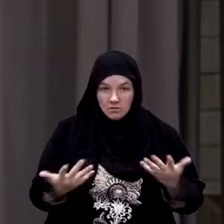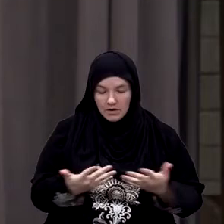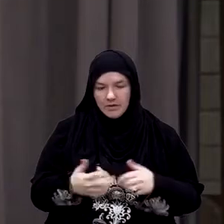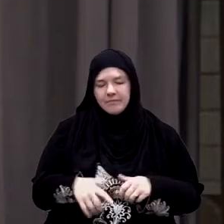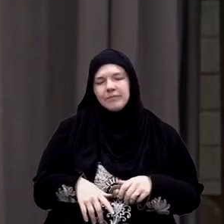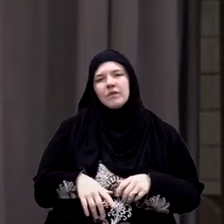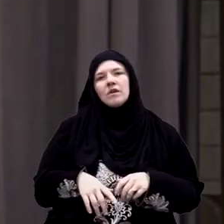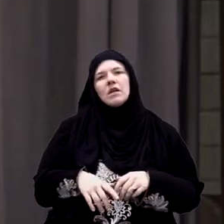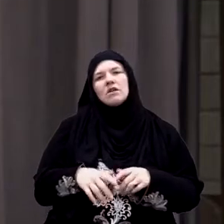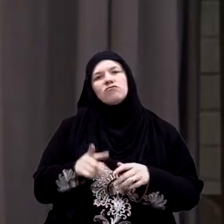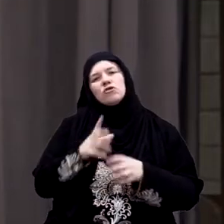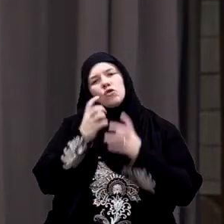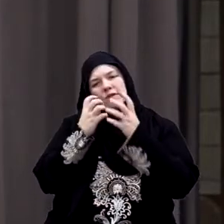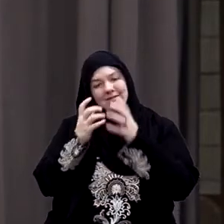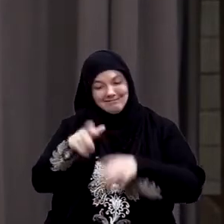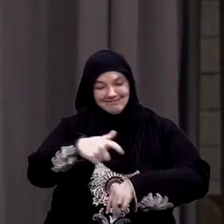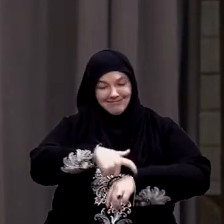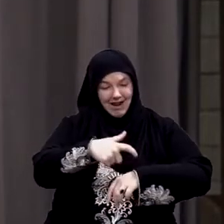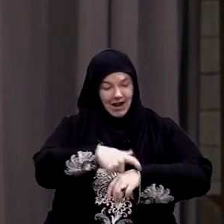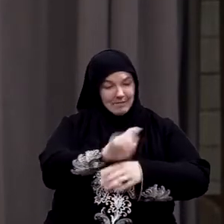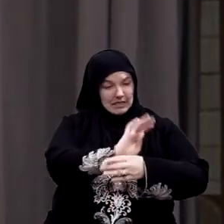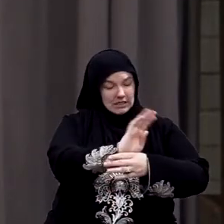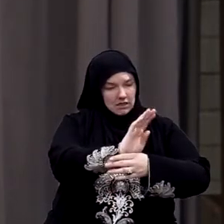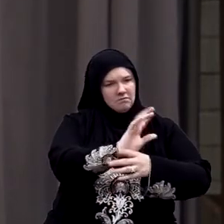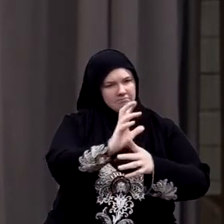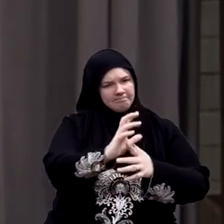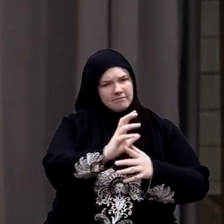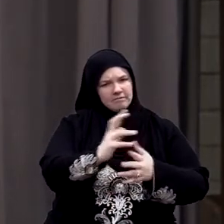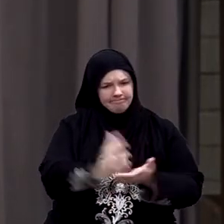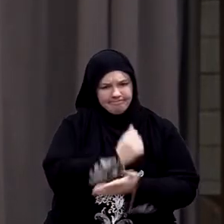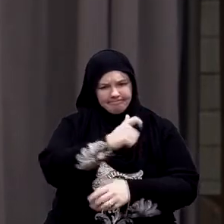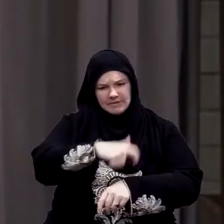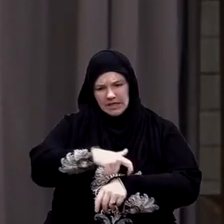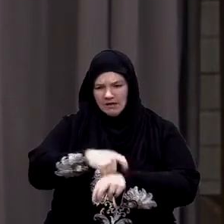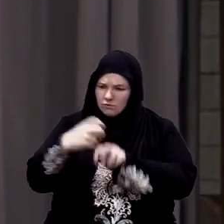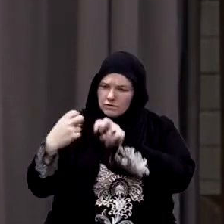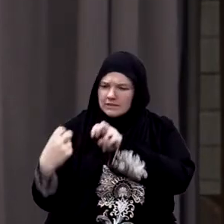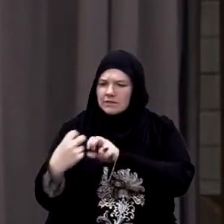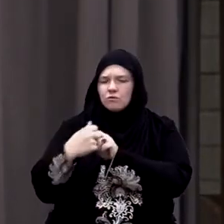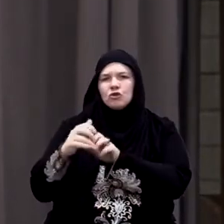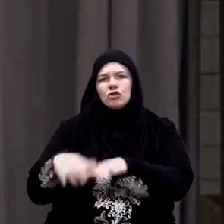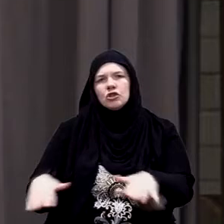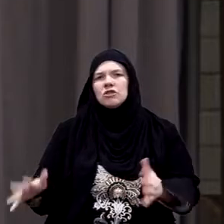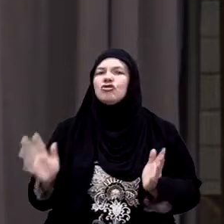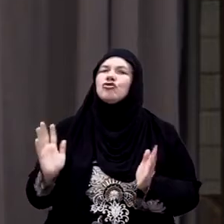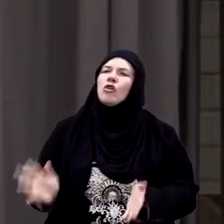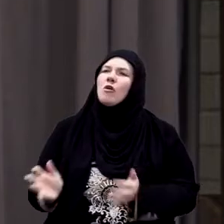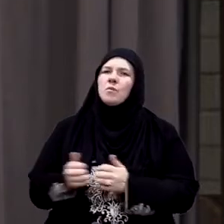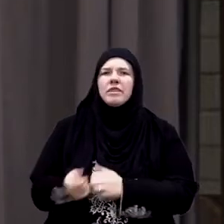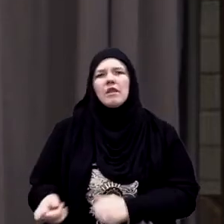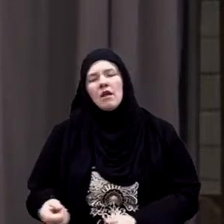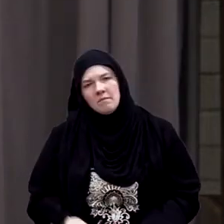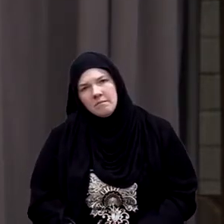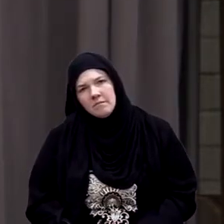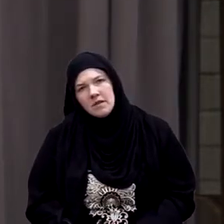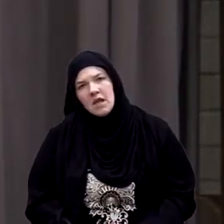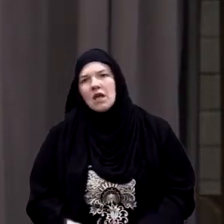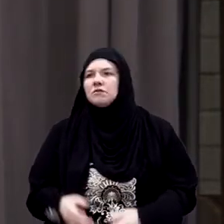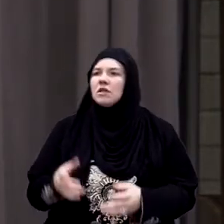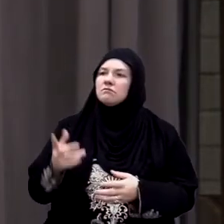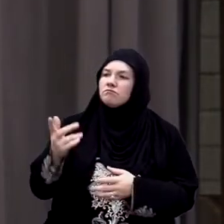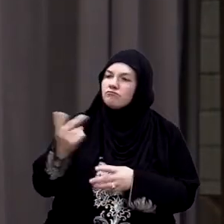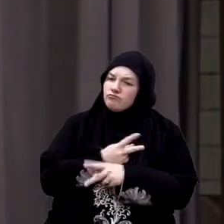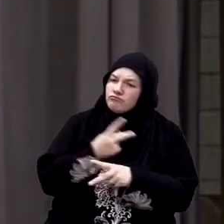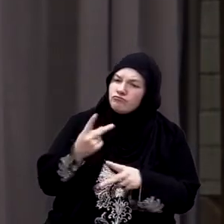to designate time to sit down with your children and talk to them and